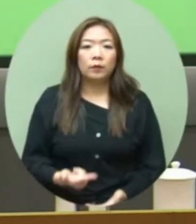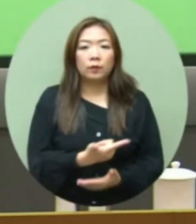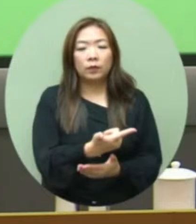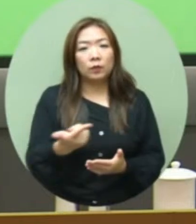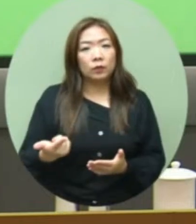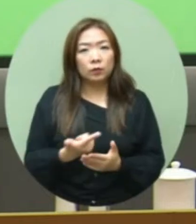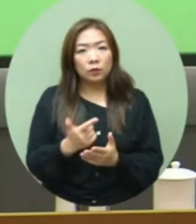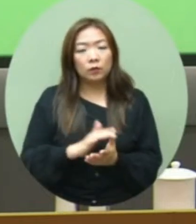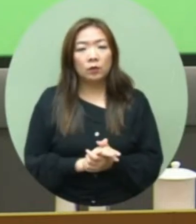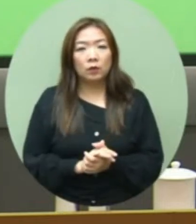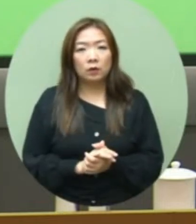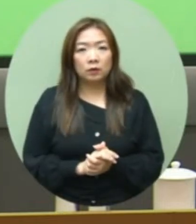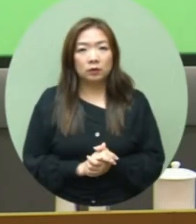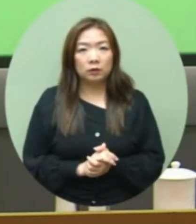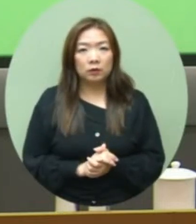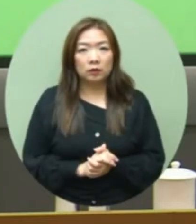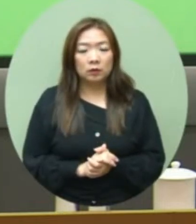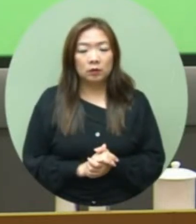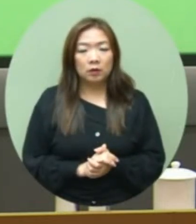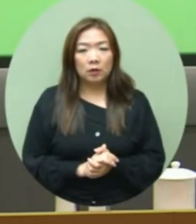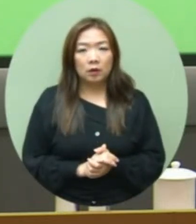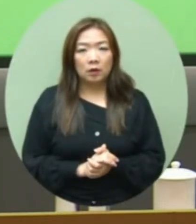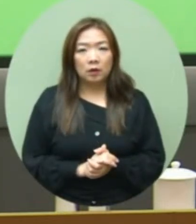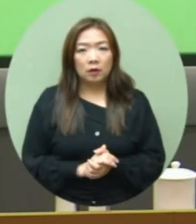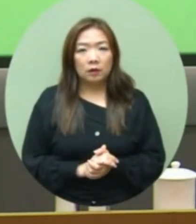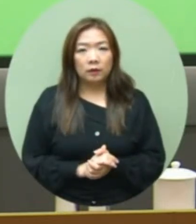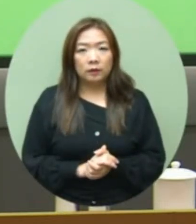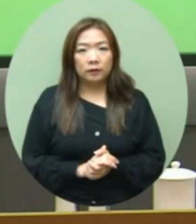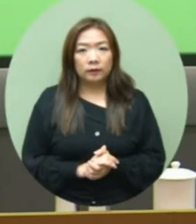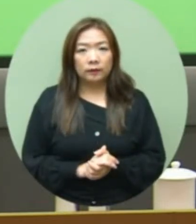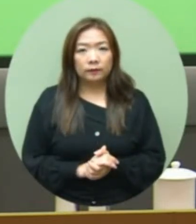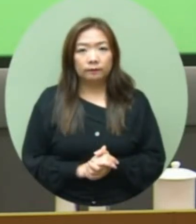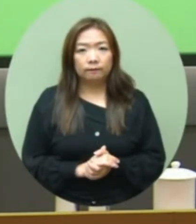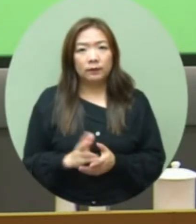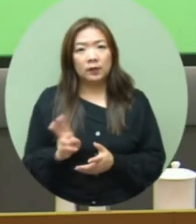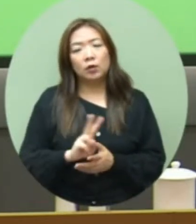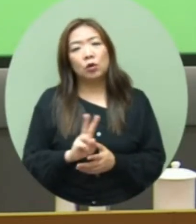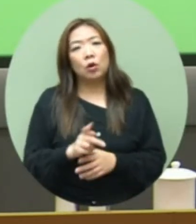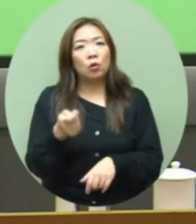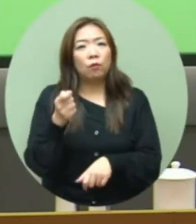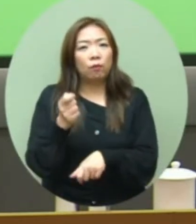Now, when you look at the chapters on building a caring and inclusive society,